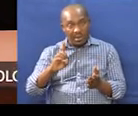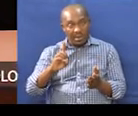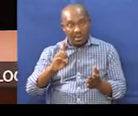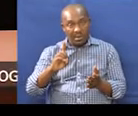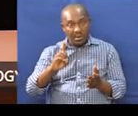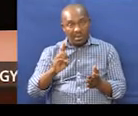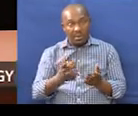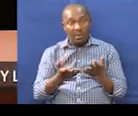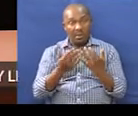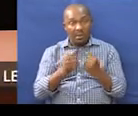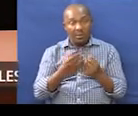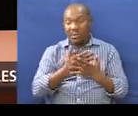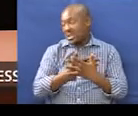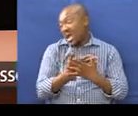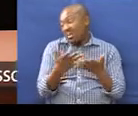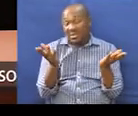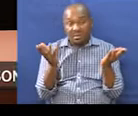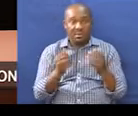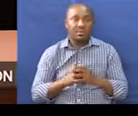was absent.